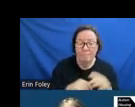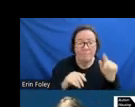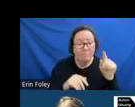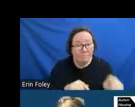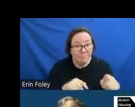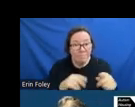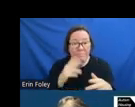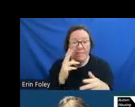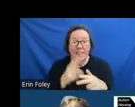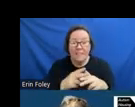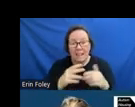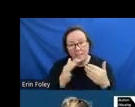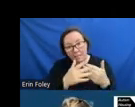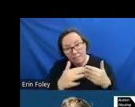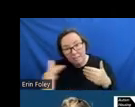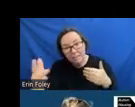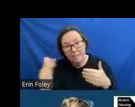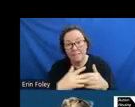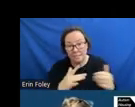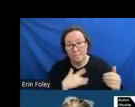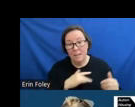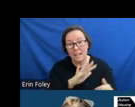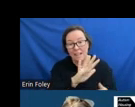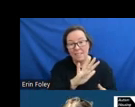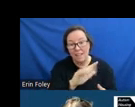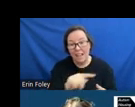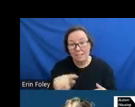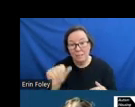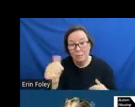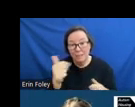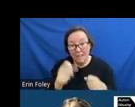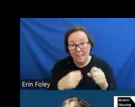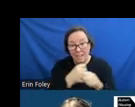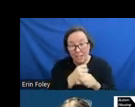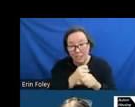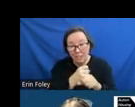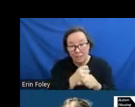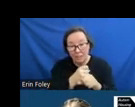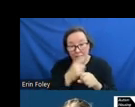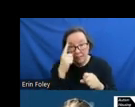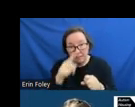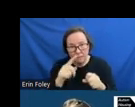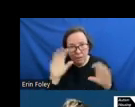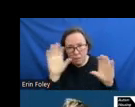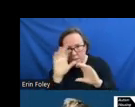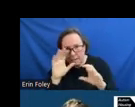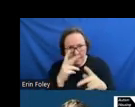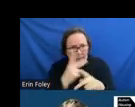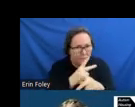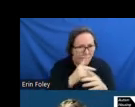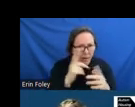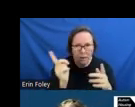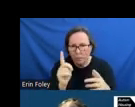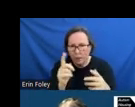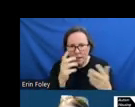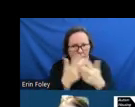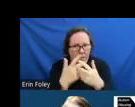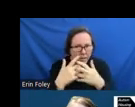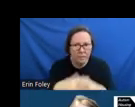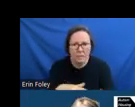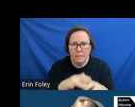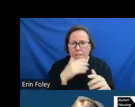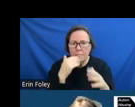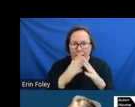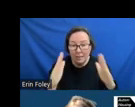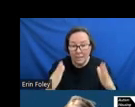is assessing skills and supports. And the main reason that this is the first stop on the roadmap is that you can do it